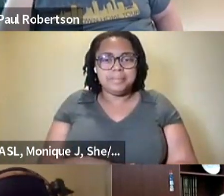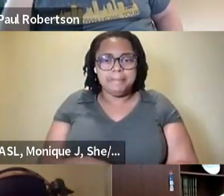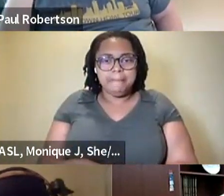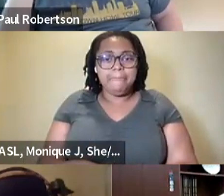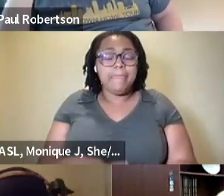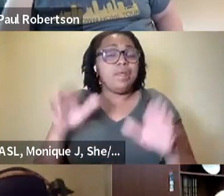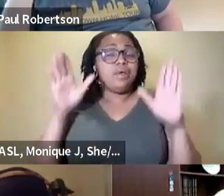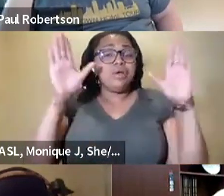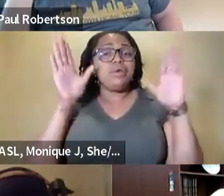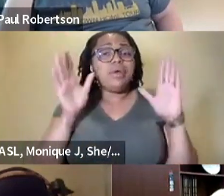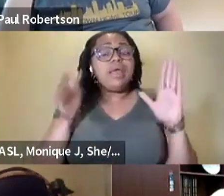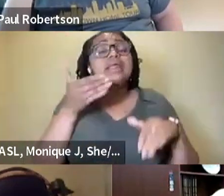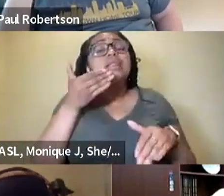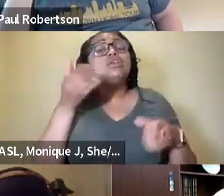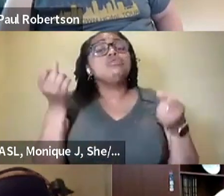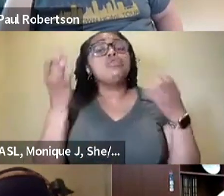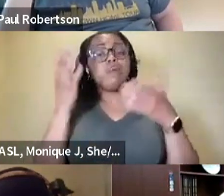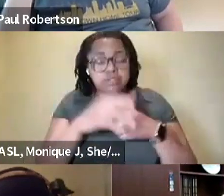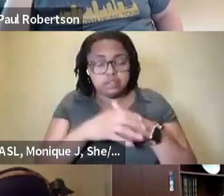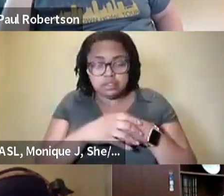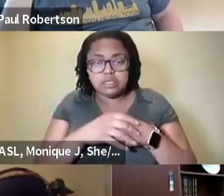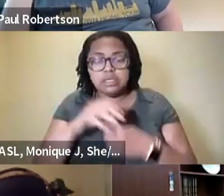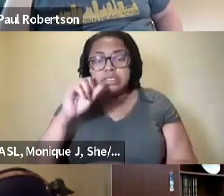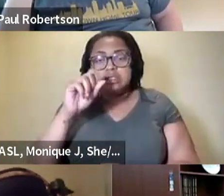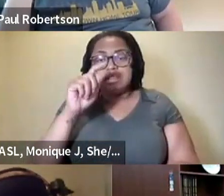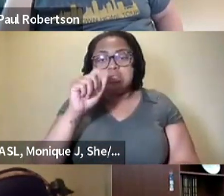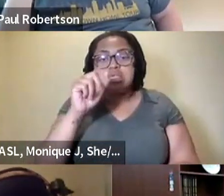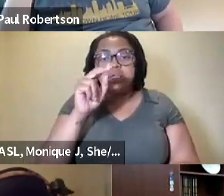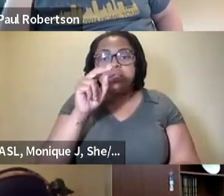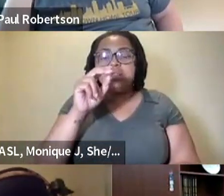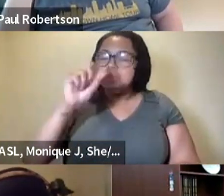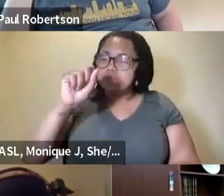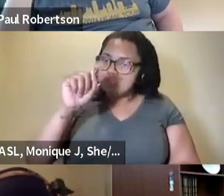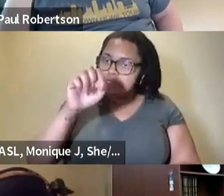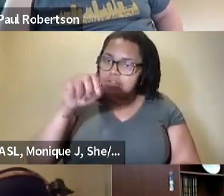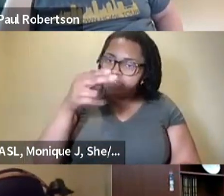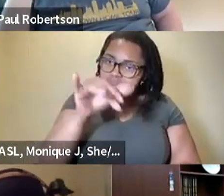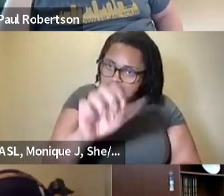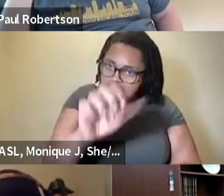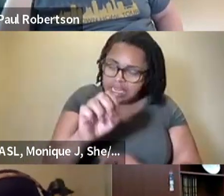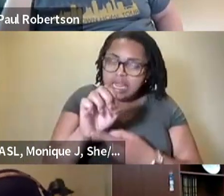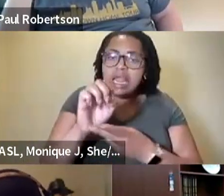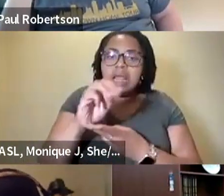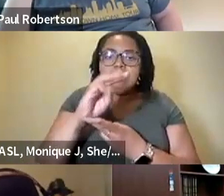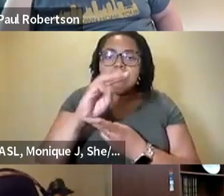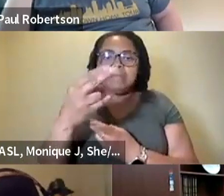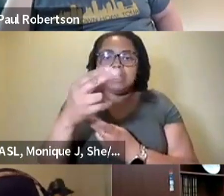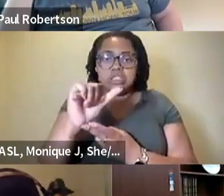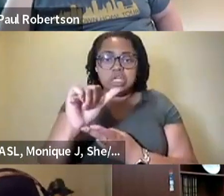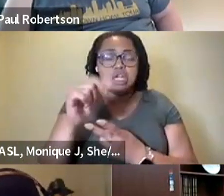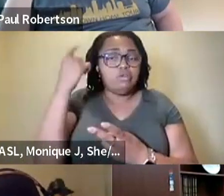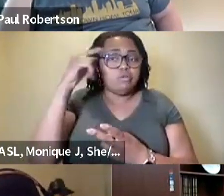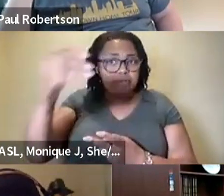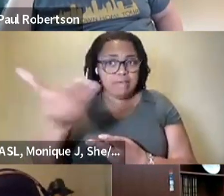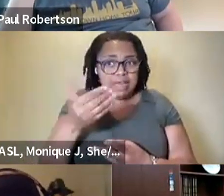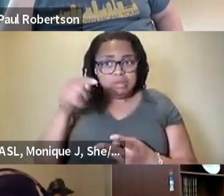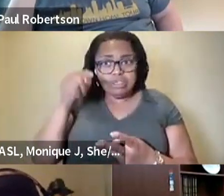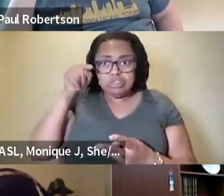Great. Thank you so much, Stephanie and Misha, for inviting me to this really great